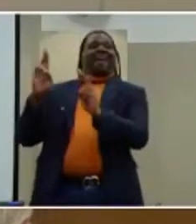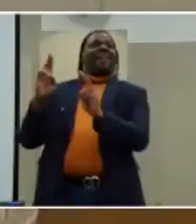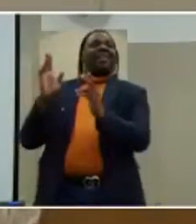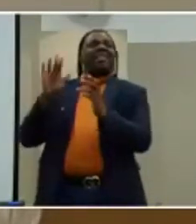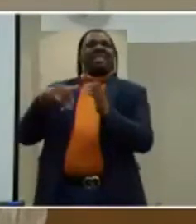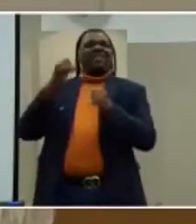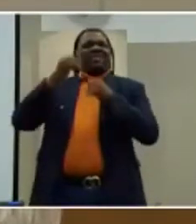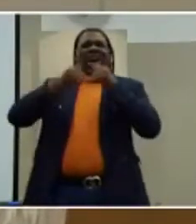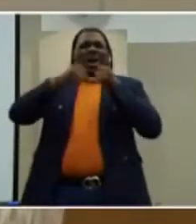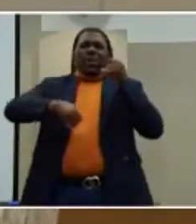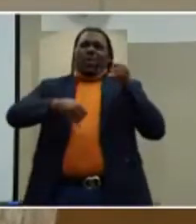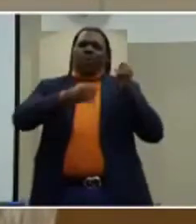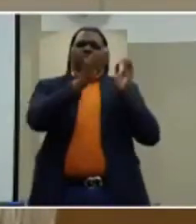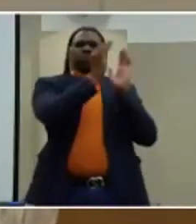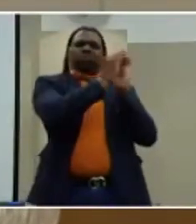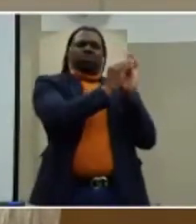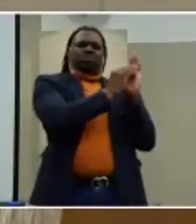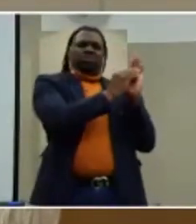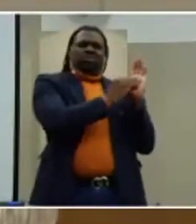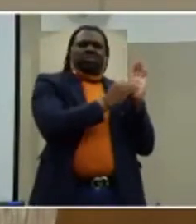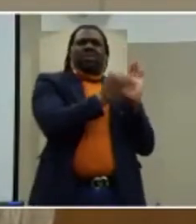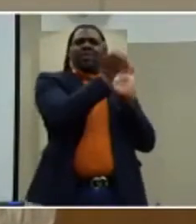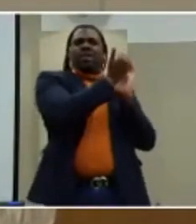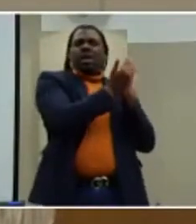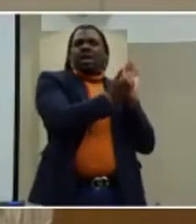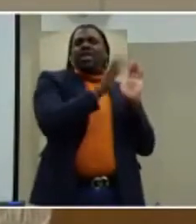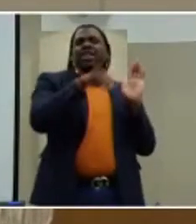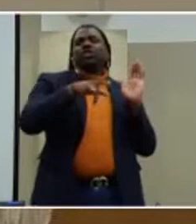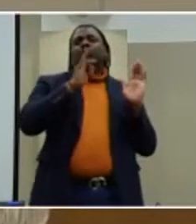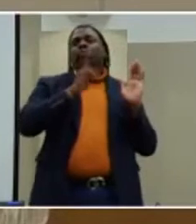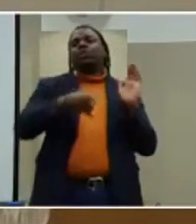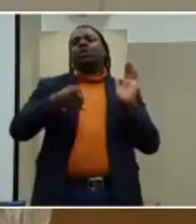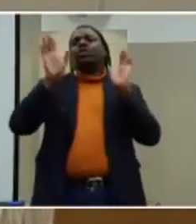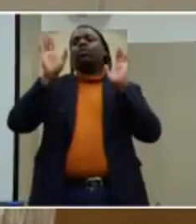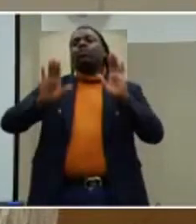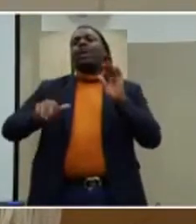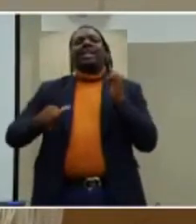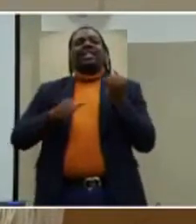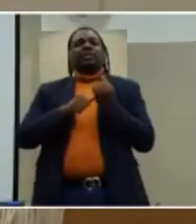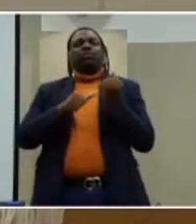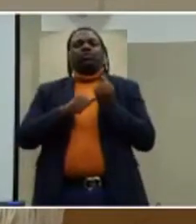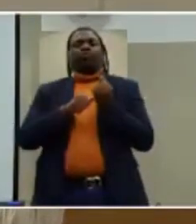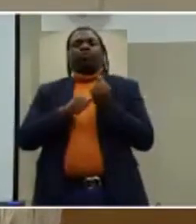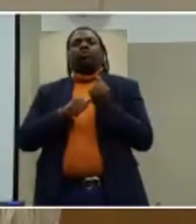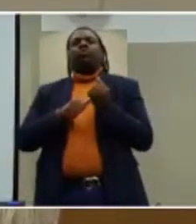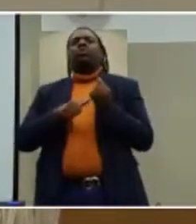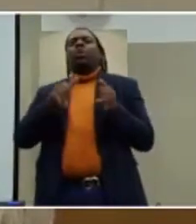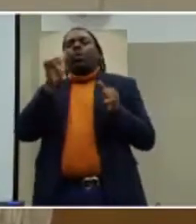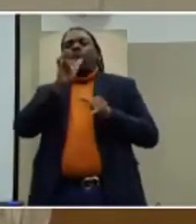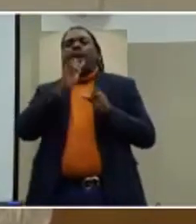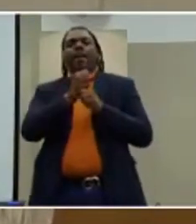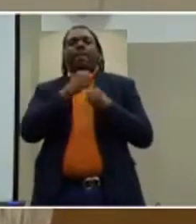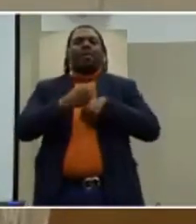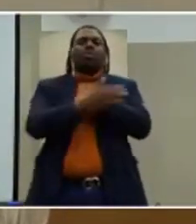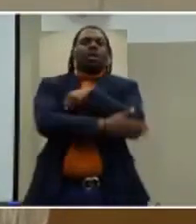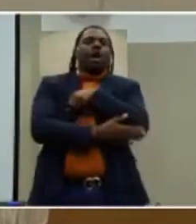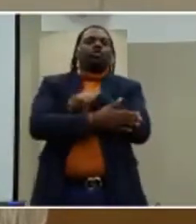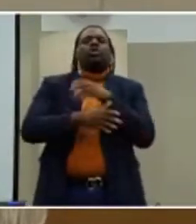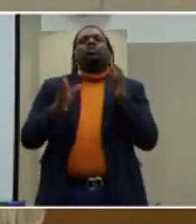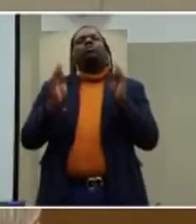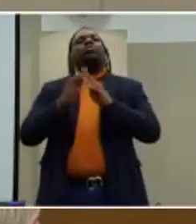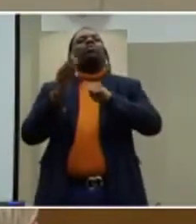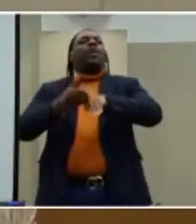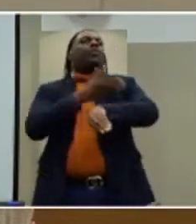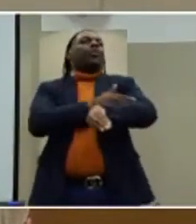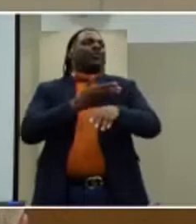they're going to be of great, tremendous assistance to making our country a more accessible place. So with